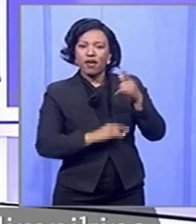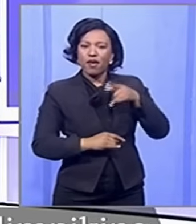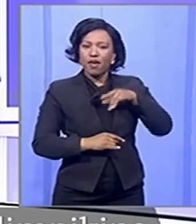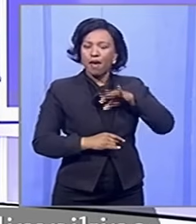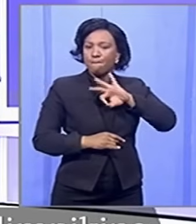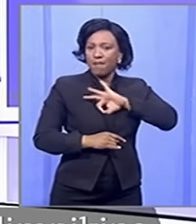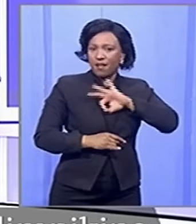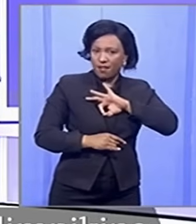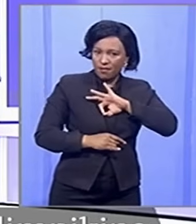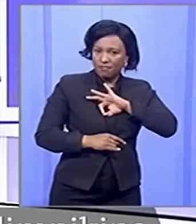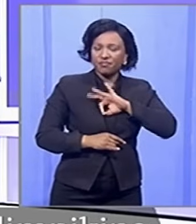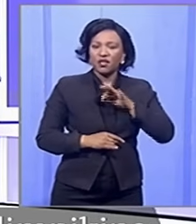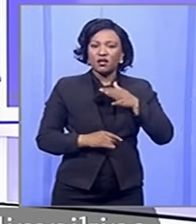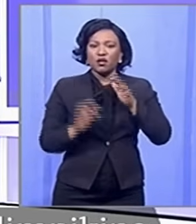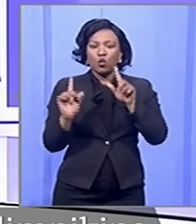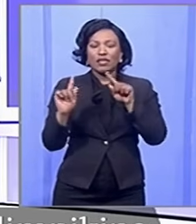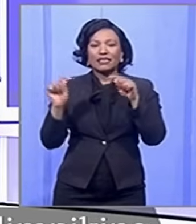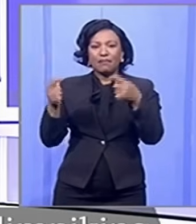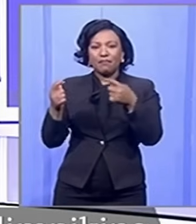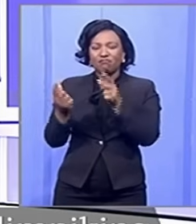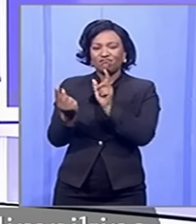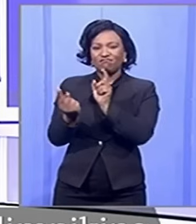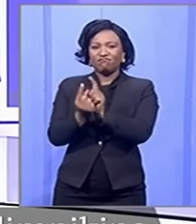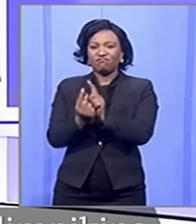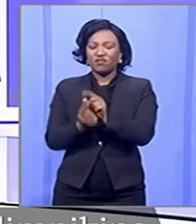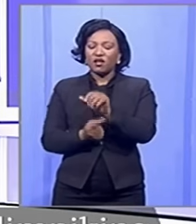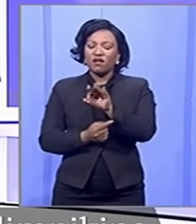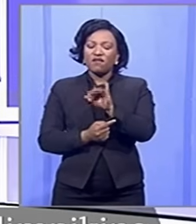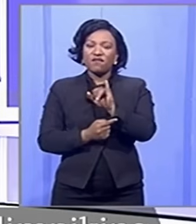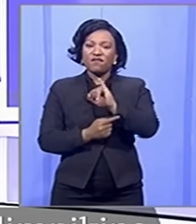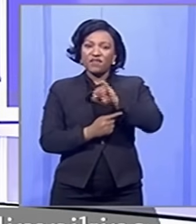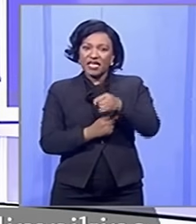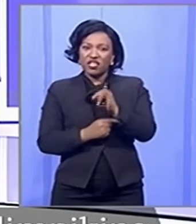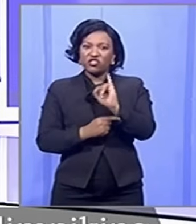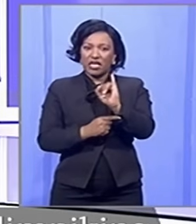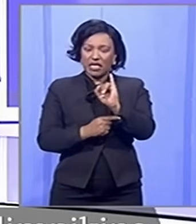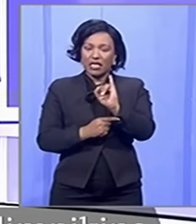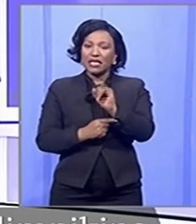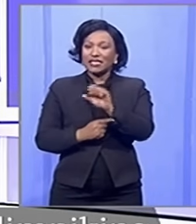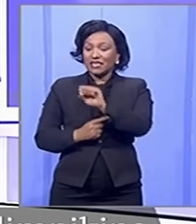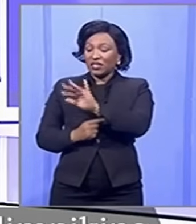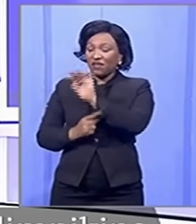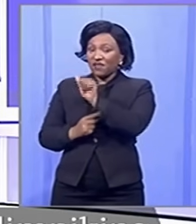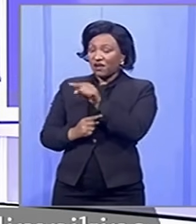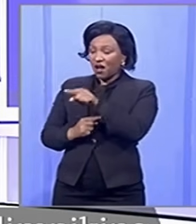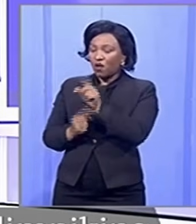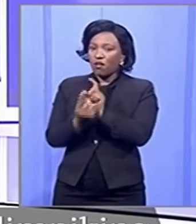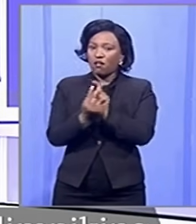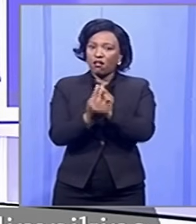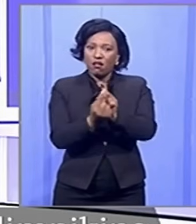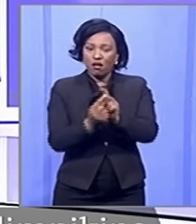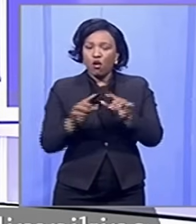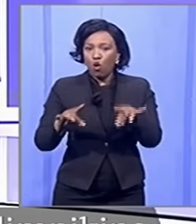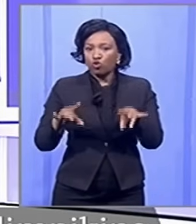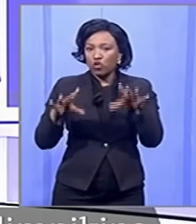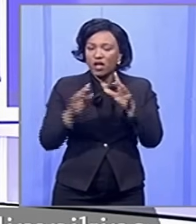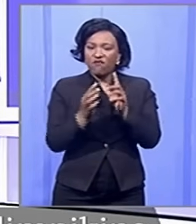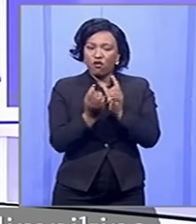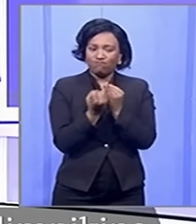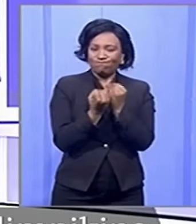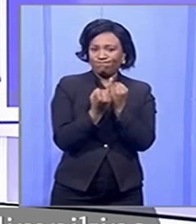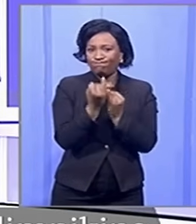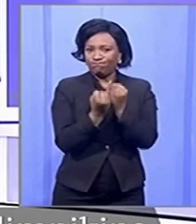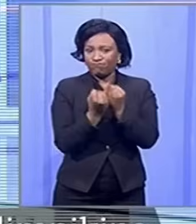le bašireletši ba mogopo Fiji go makgaolakgang mola Afrika Borwa le Australia di tla lwela medale wa